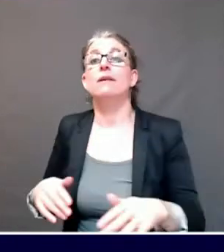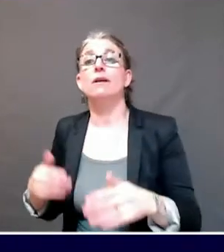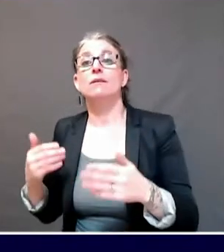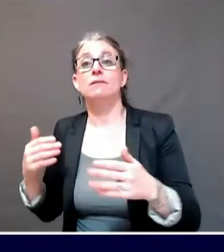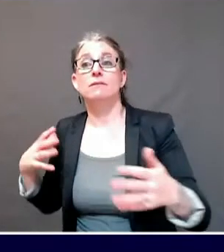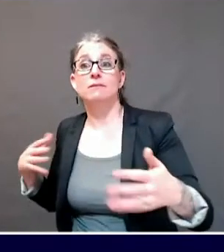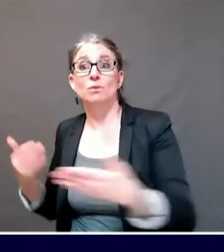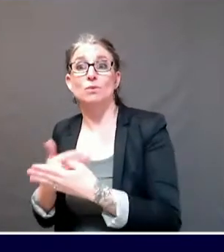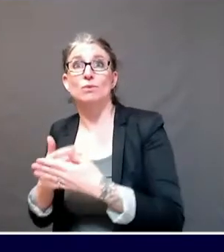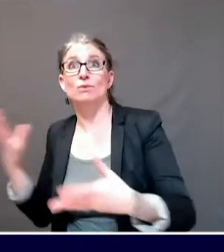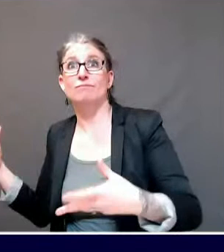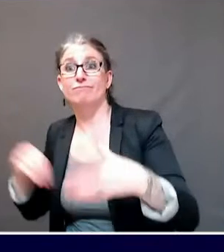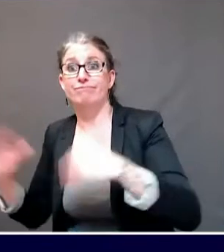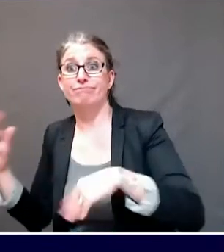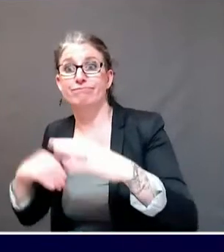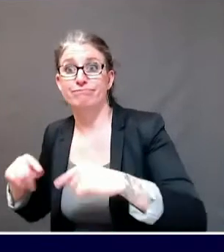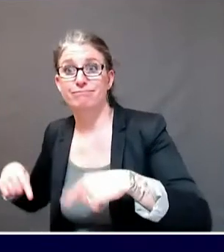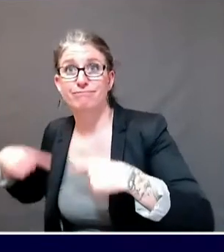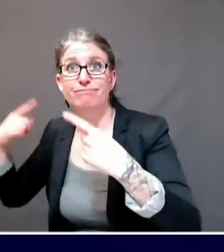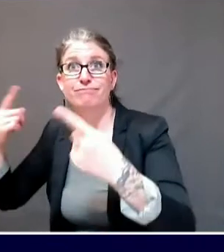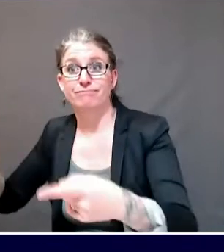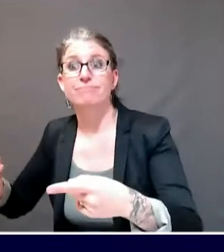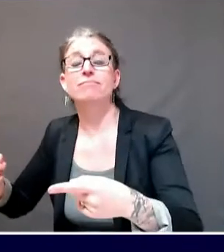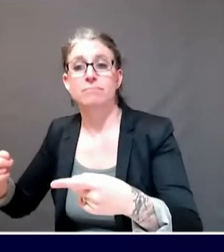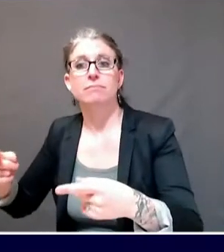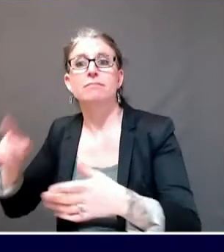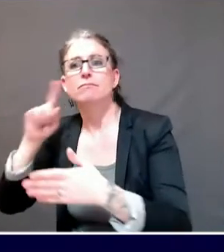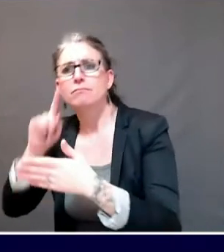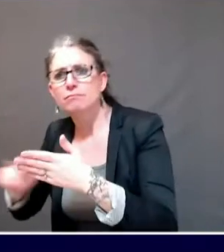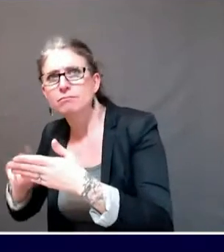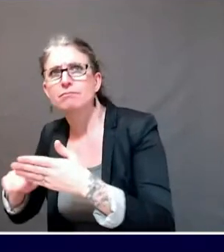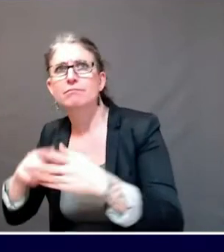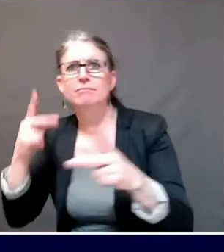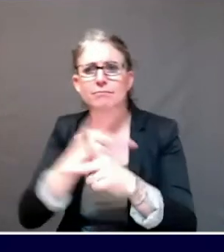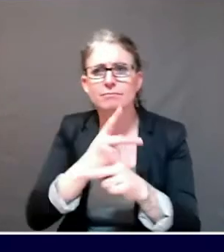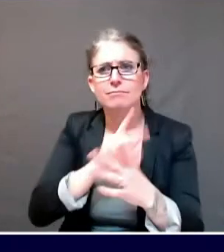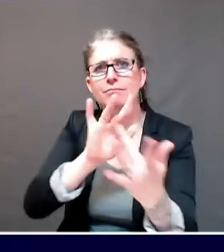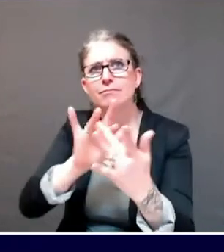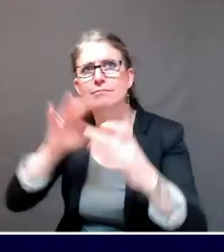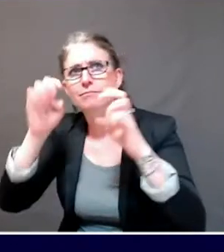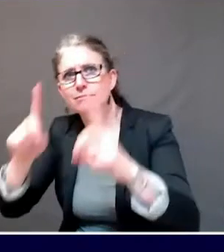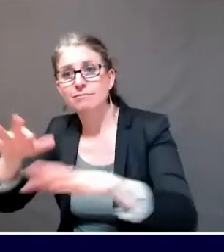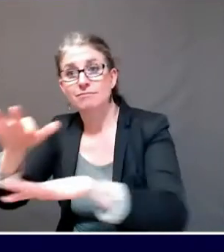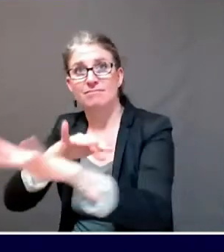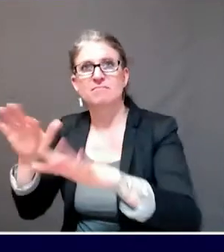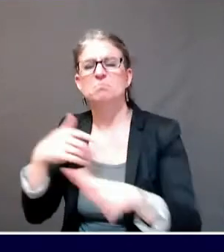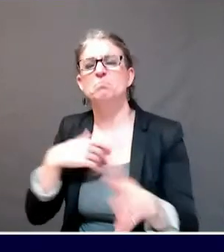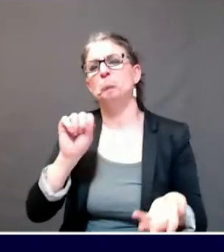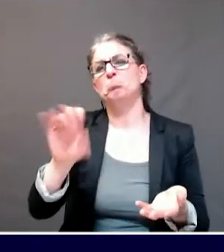up. We'll actually try to get for you, Caitlin, the exact number of staff we have. I believe